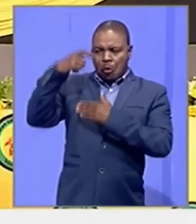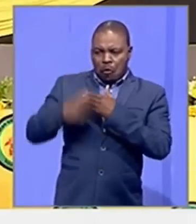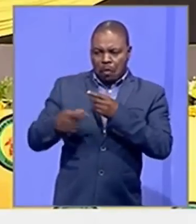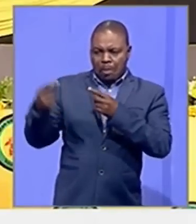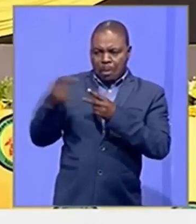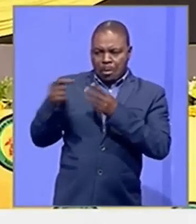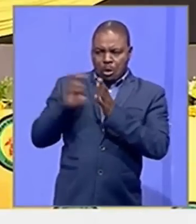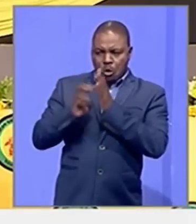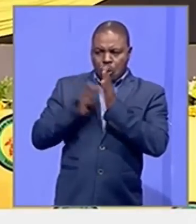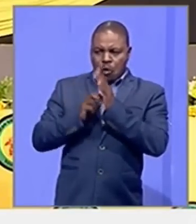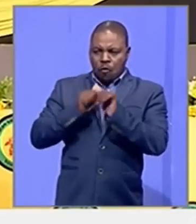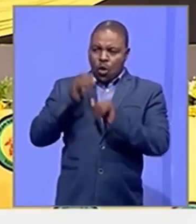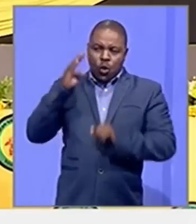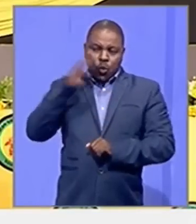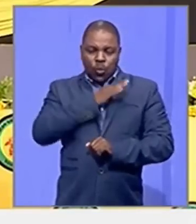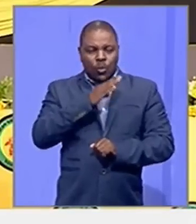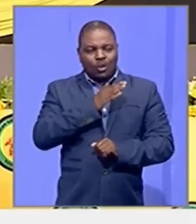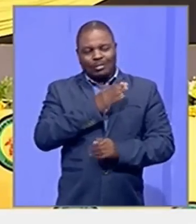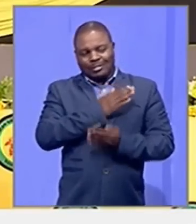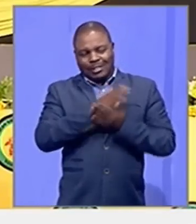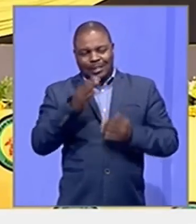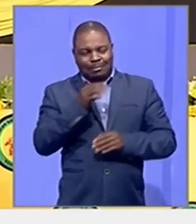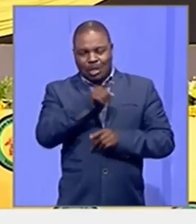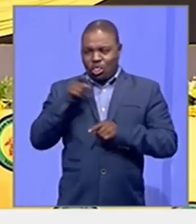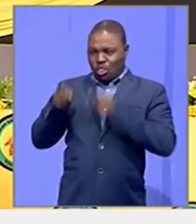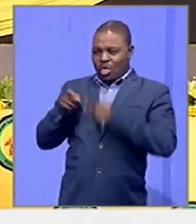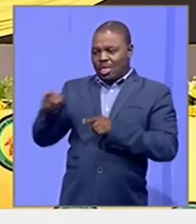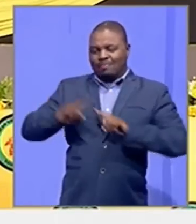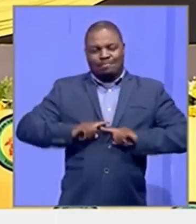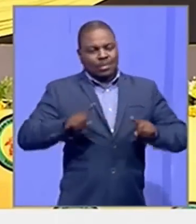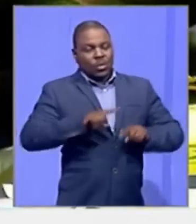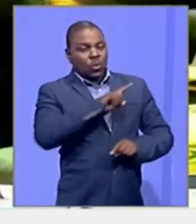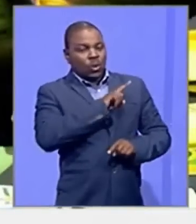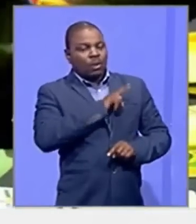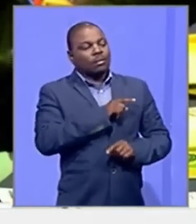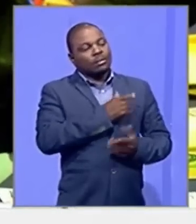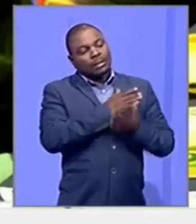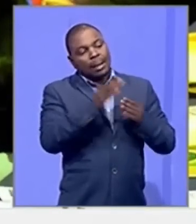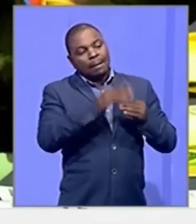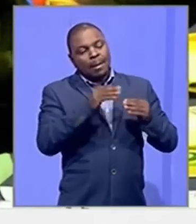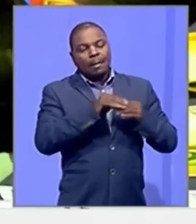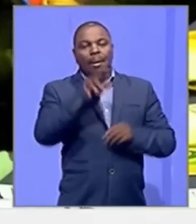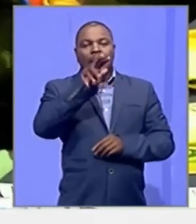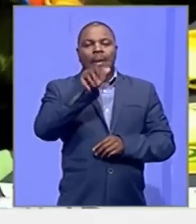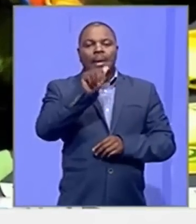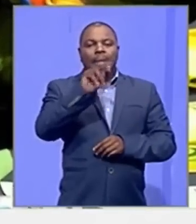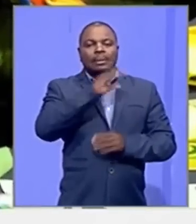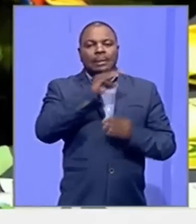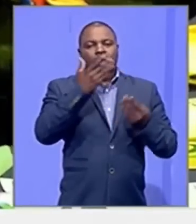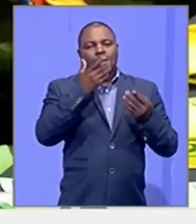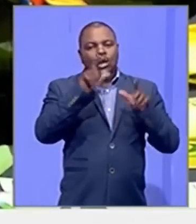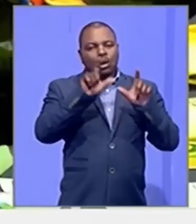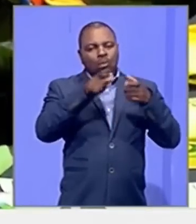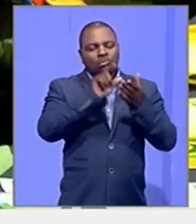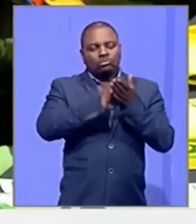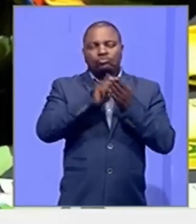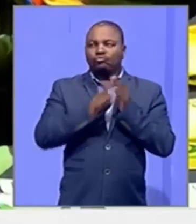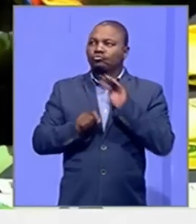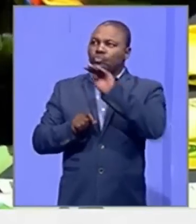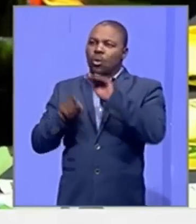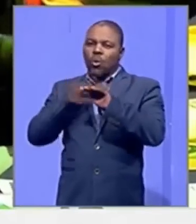e rilego seo morago wa gore maloko a mangwe a mokgatlo a ngwalle komiti ya ANC go ipelaetša kgatlhanong le boengwadišo le ditekolo